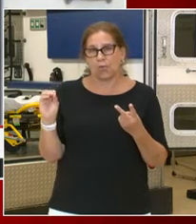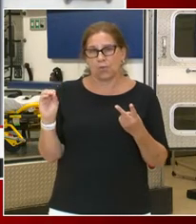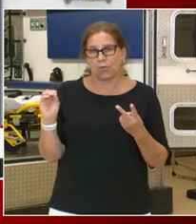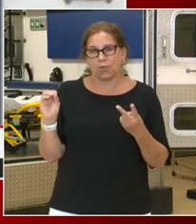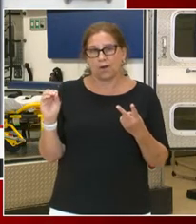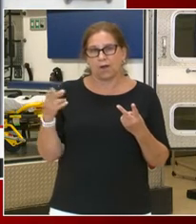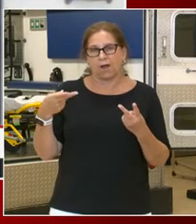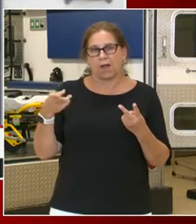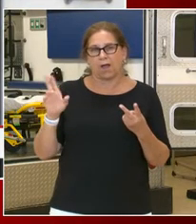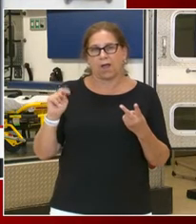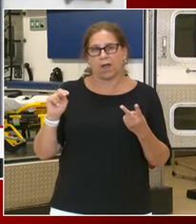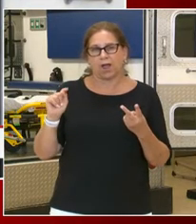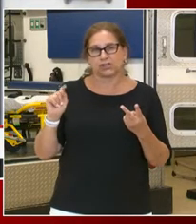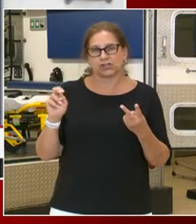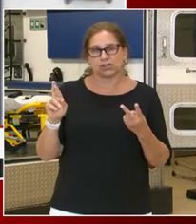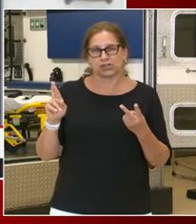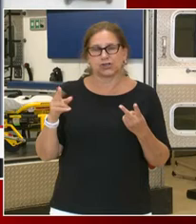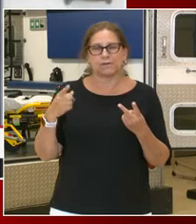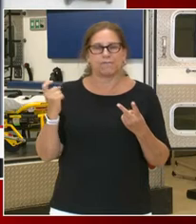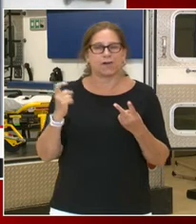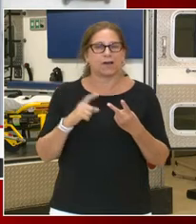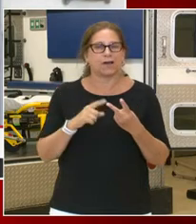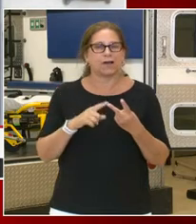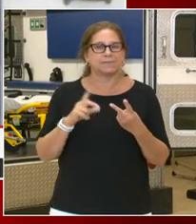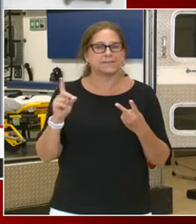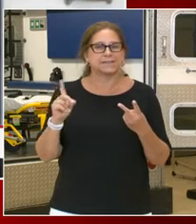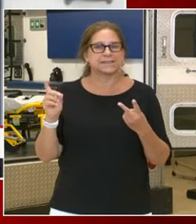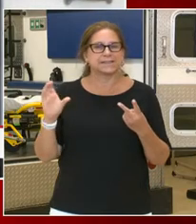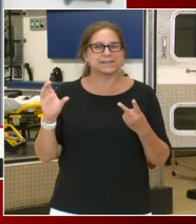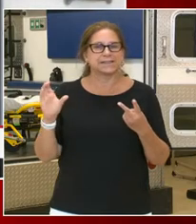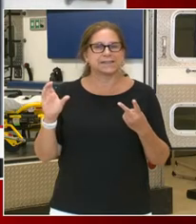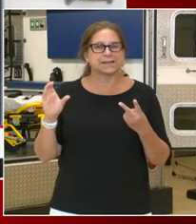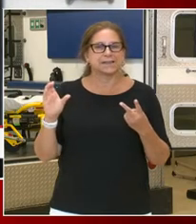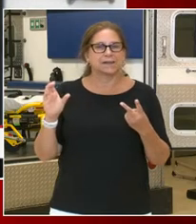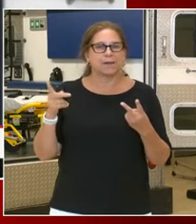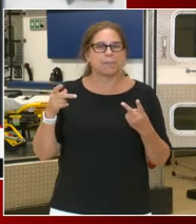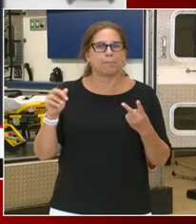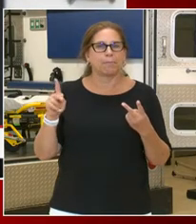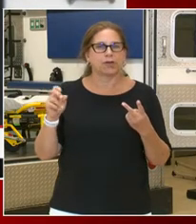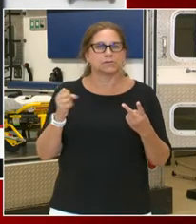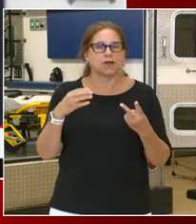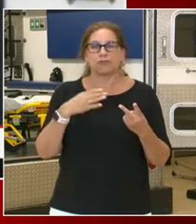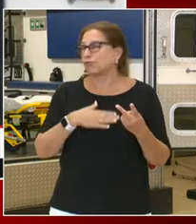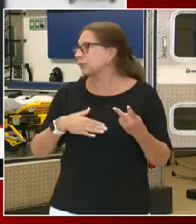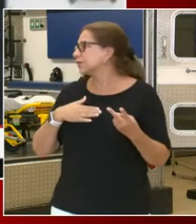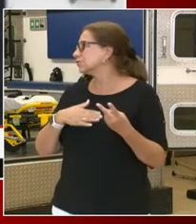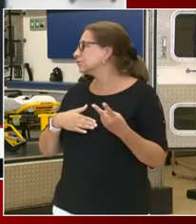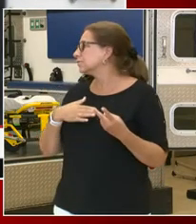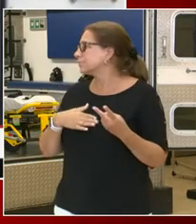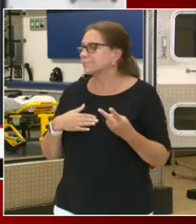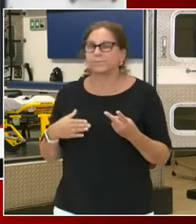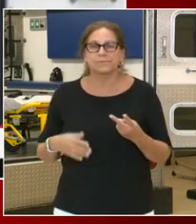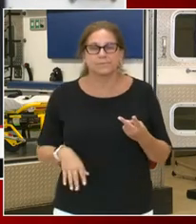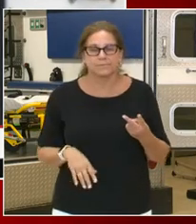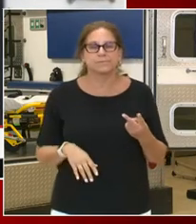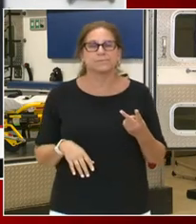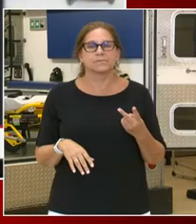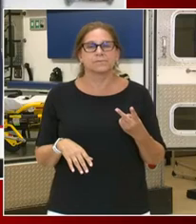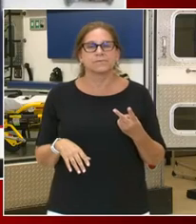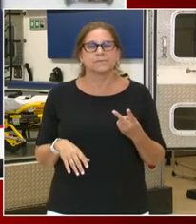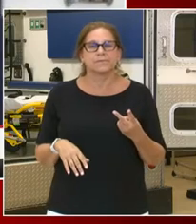Director Delano Hunter will be joining us here in a second. But before we go to this next panel, I want to just remind everybody that you can go